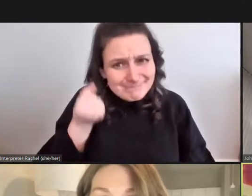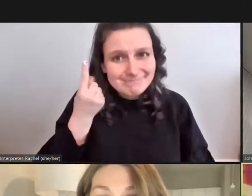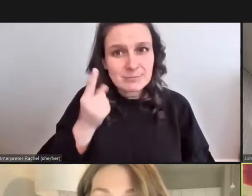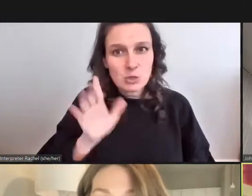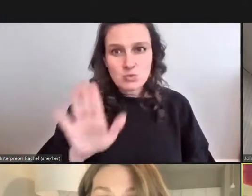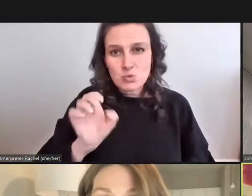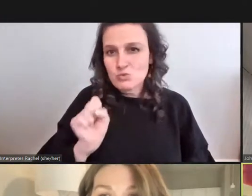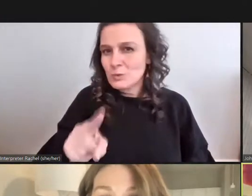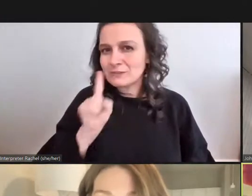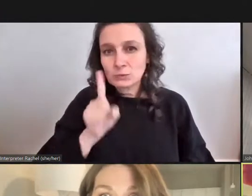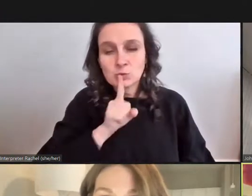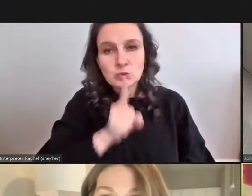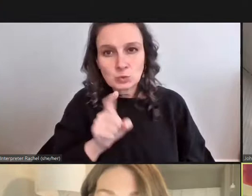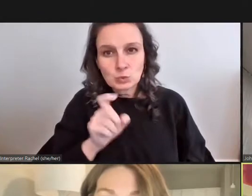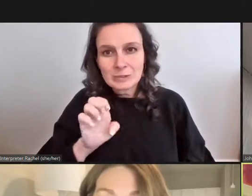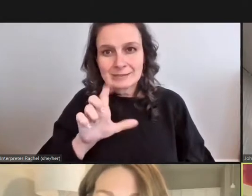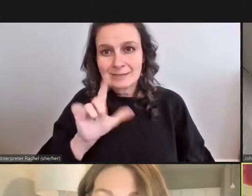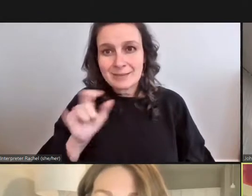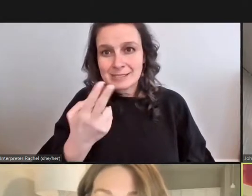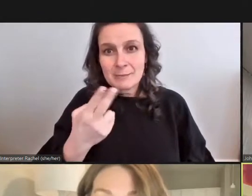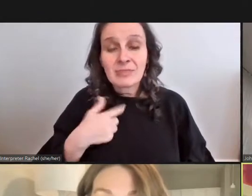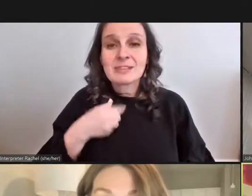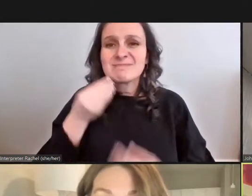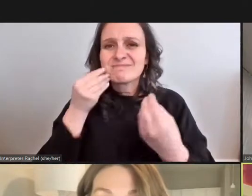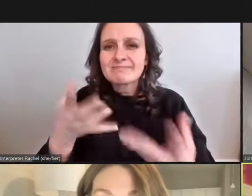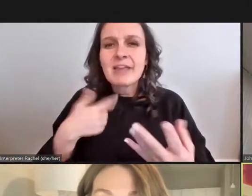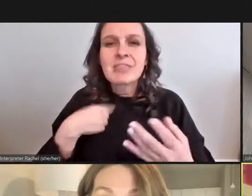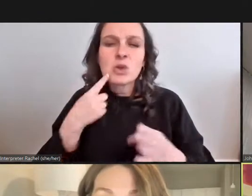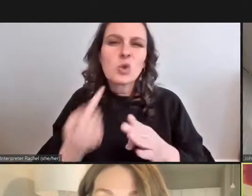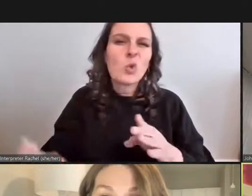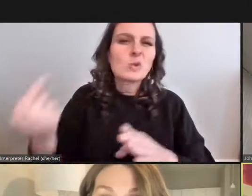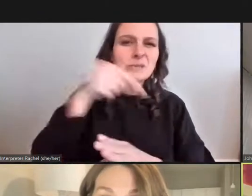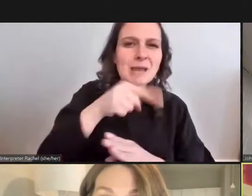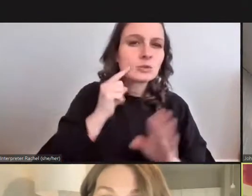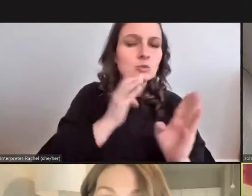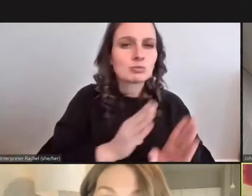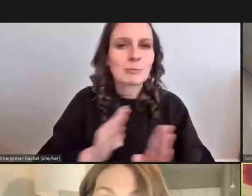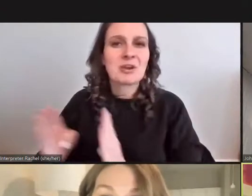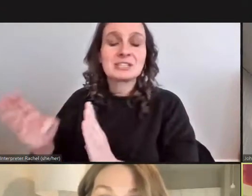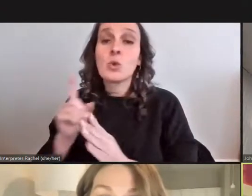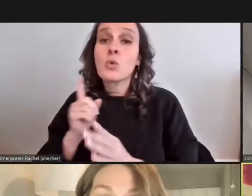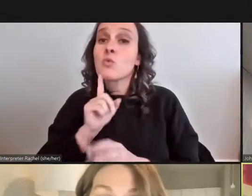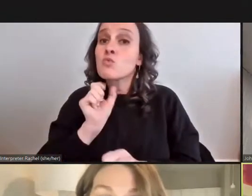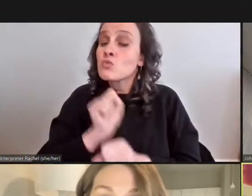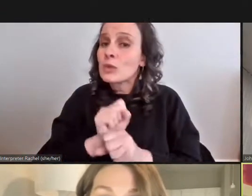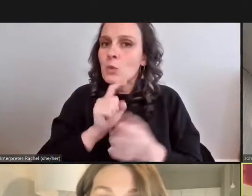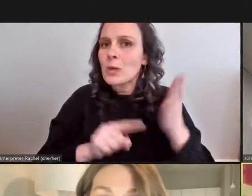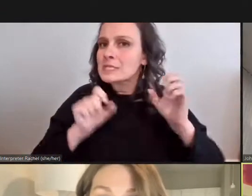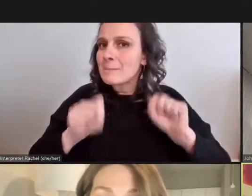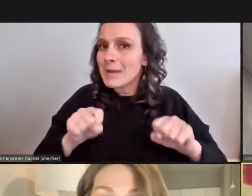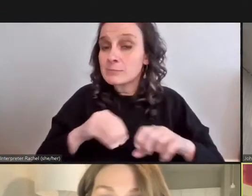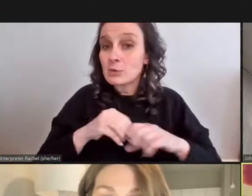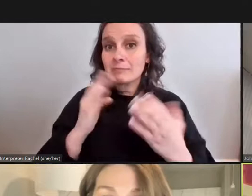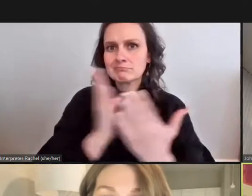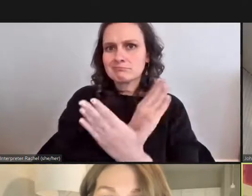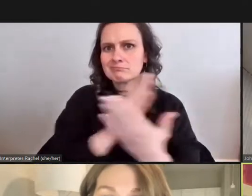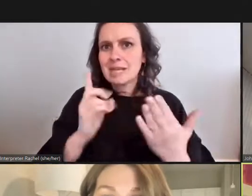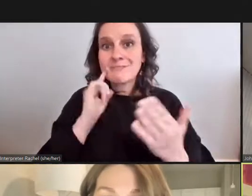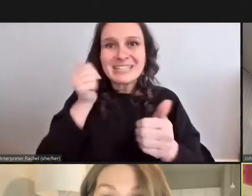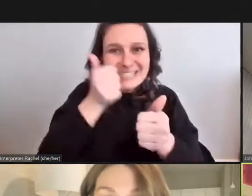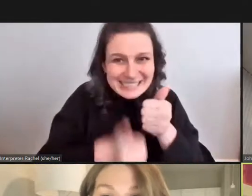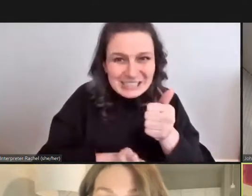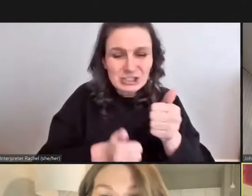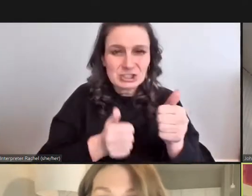question, Elizabeth, and I think it goes back to the preparation and what's really possible within the scope of each individual